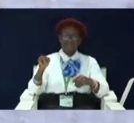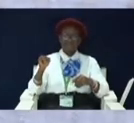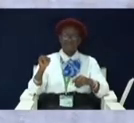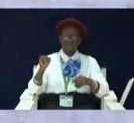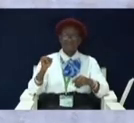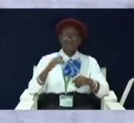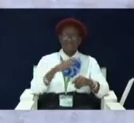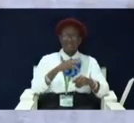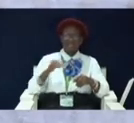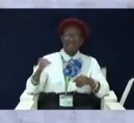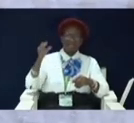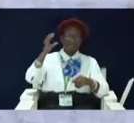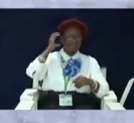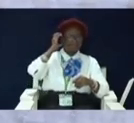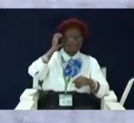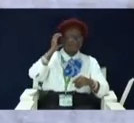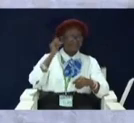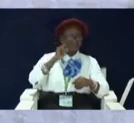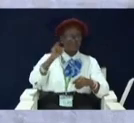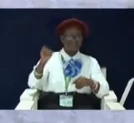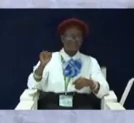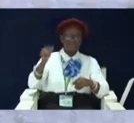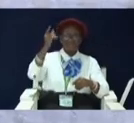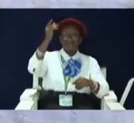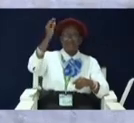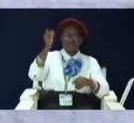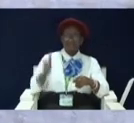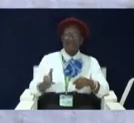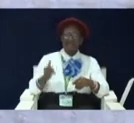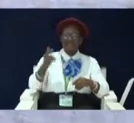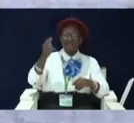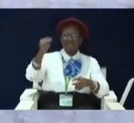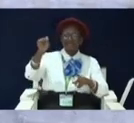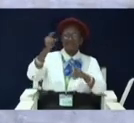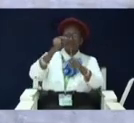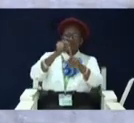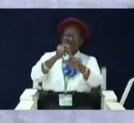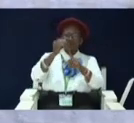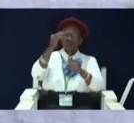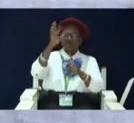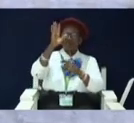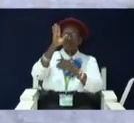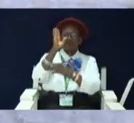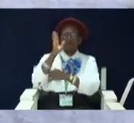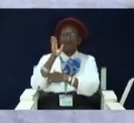and hearing by the word of God. You